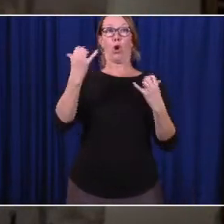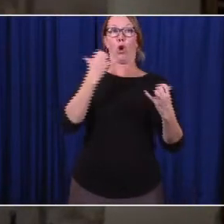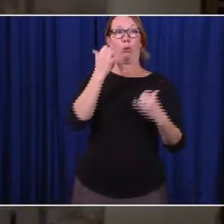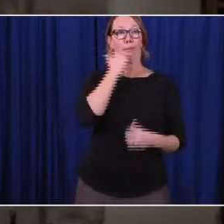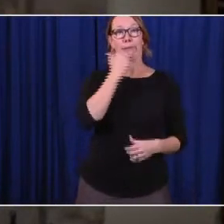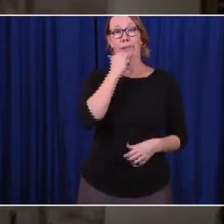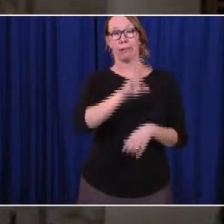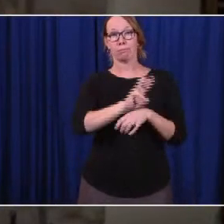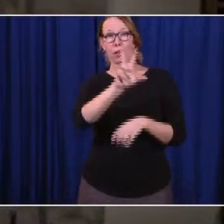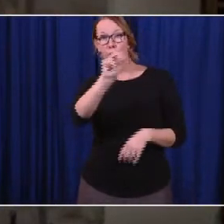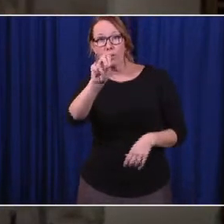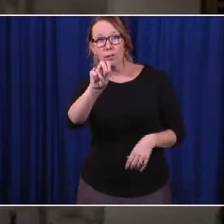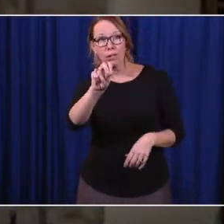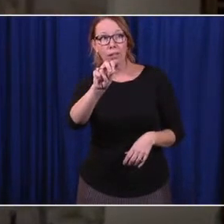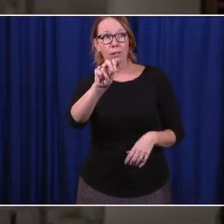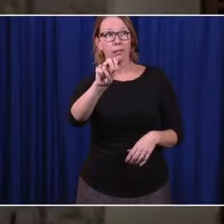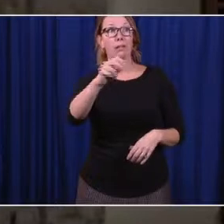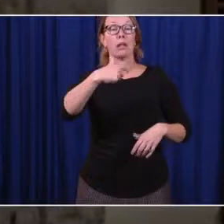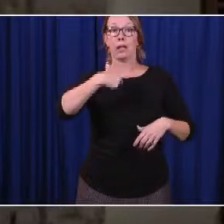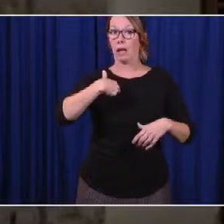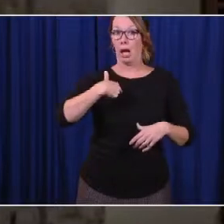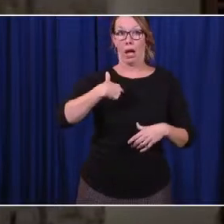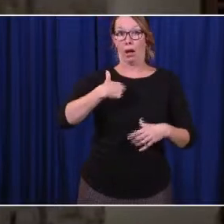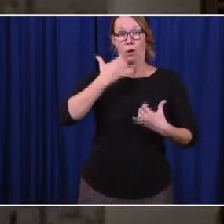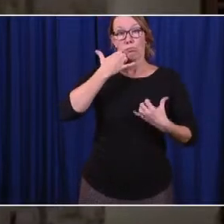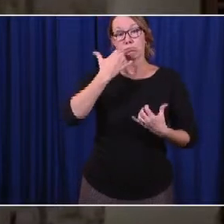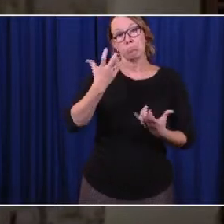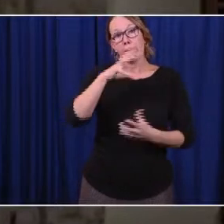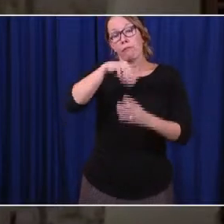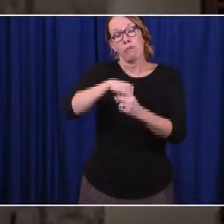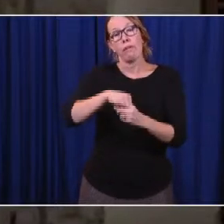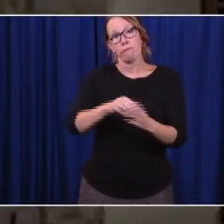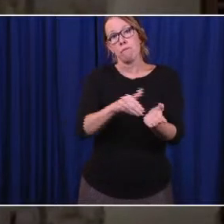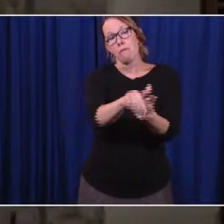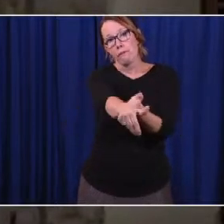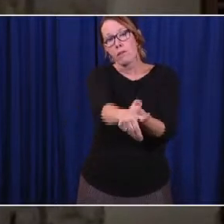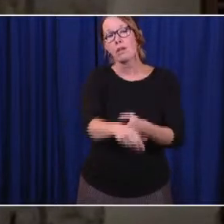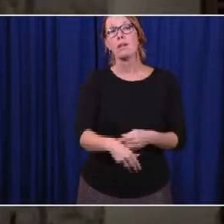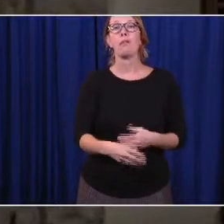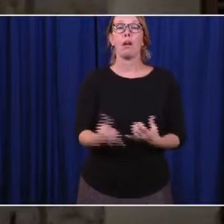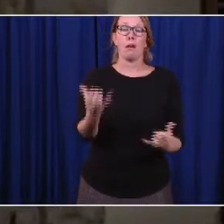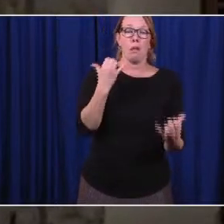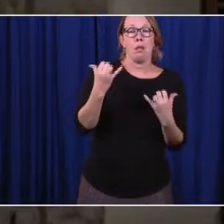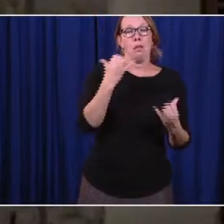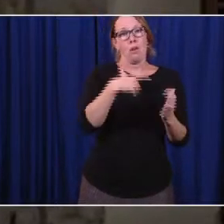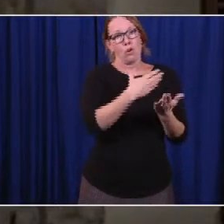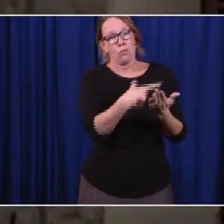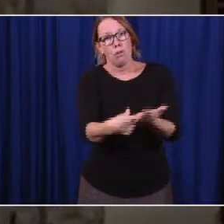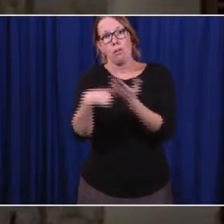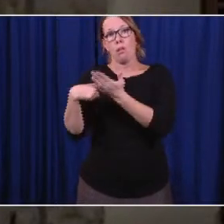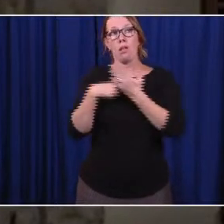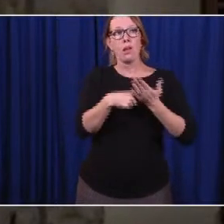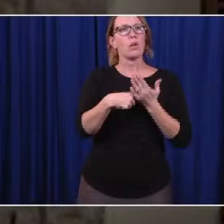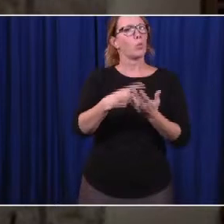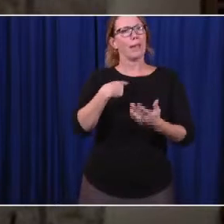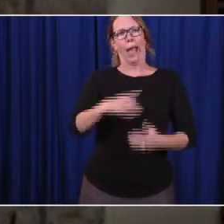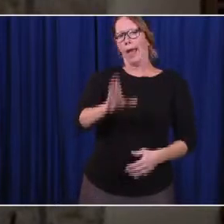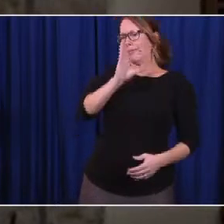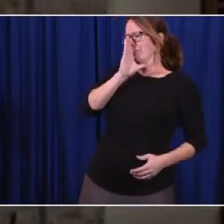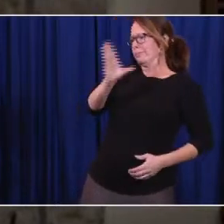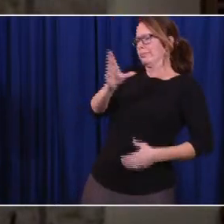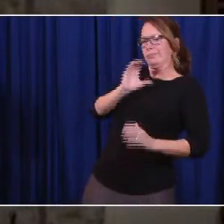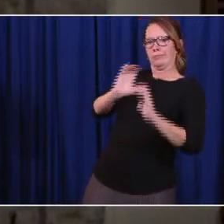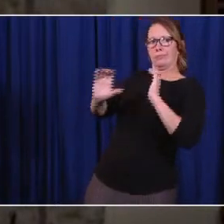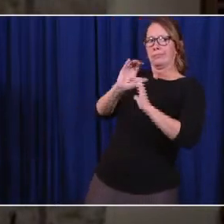6:30. I'm on often where we go through that. So, we have direct communication with